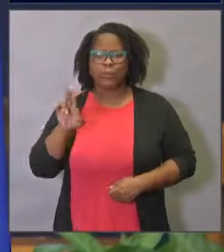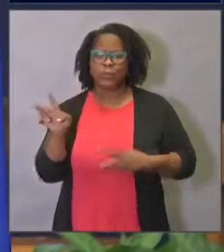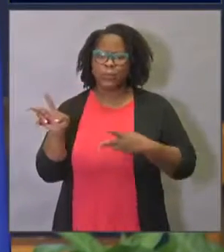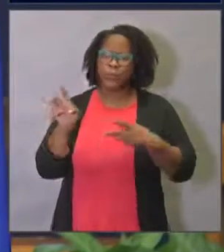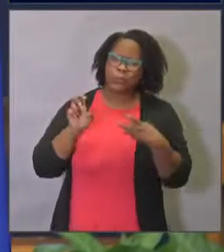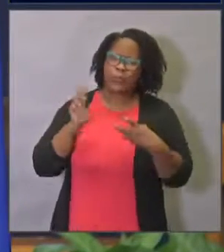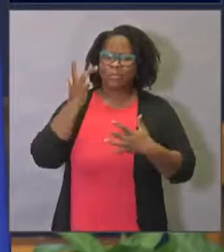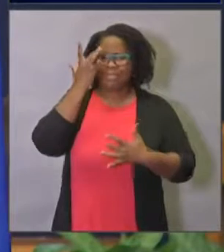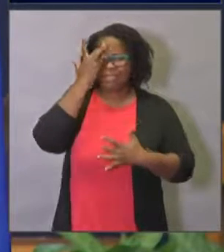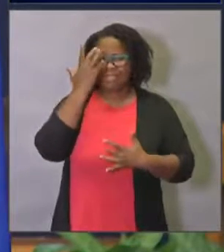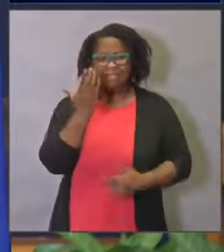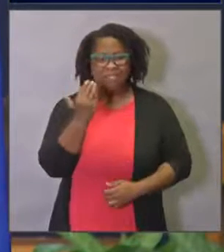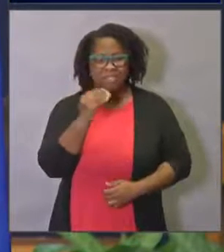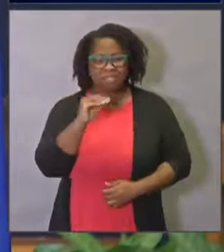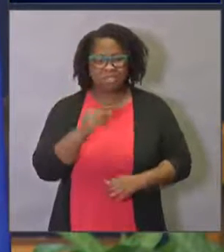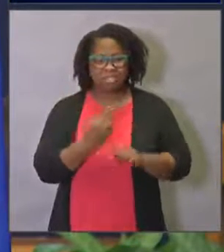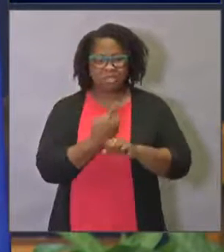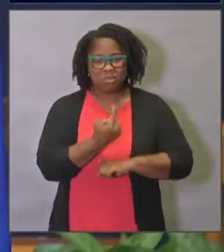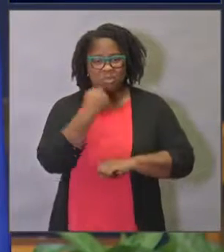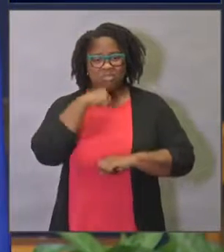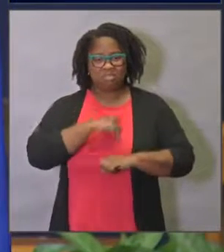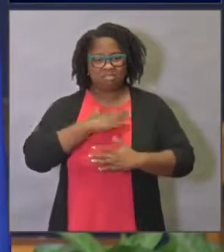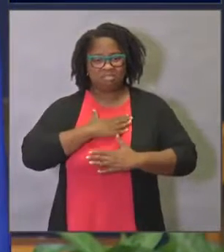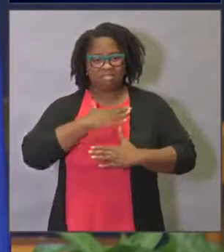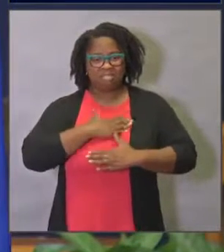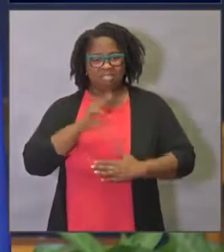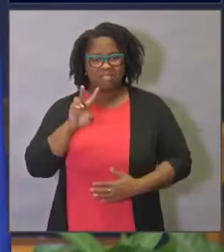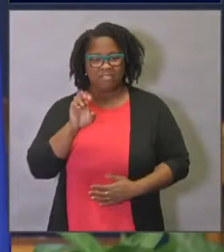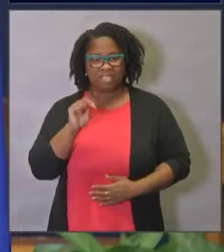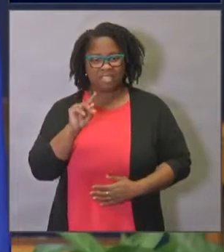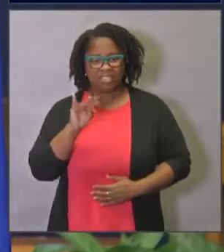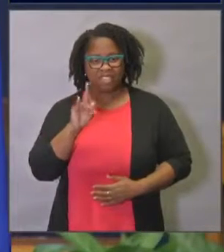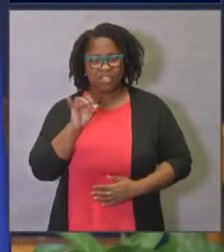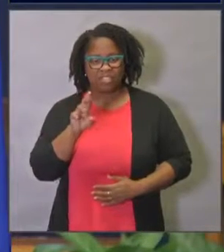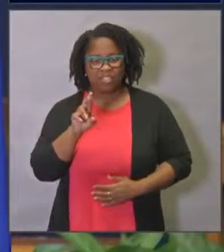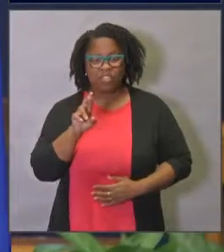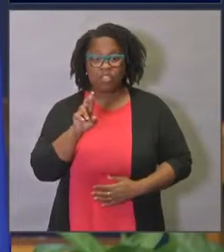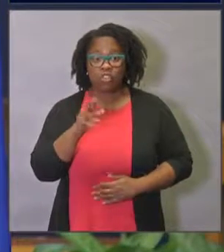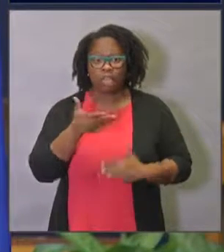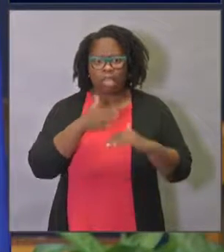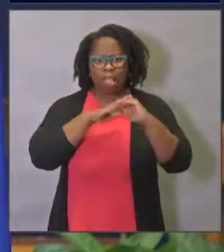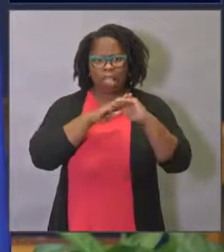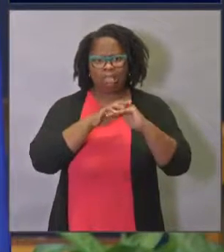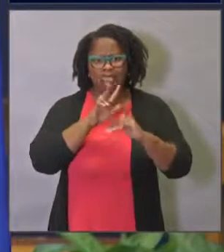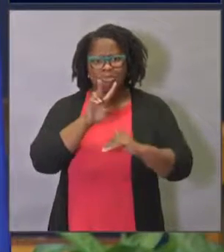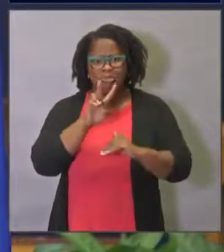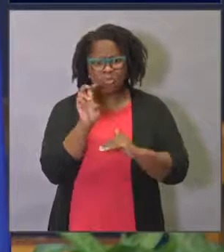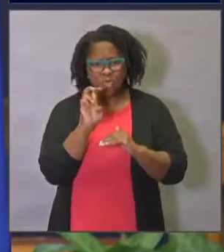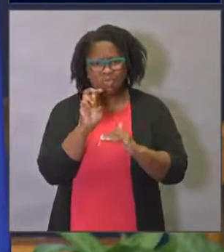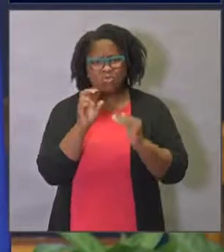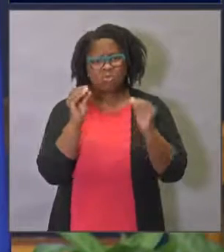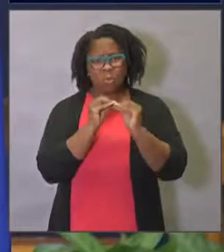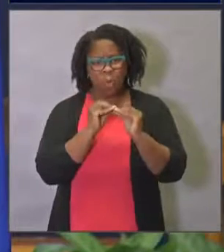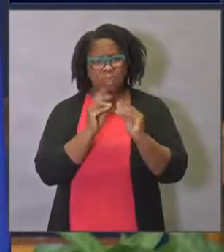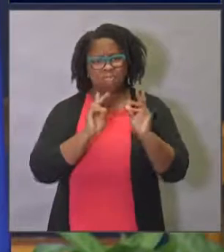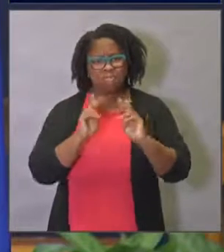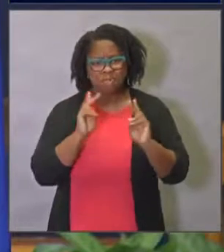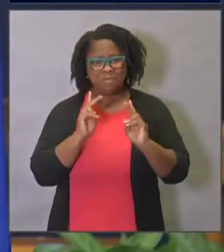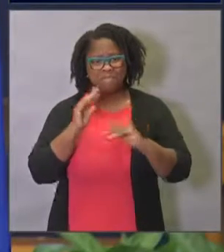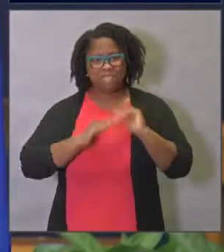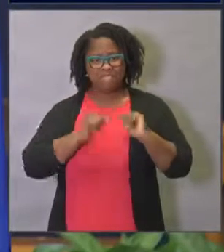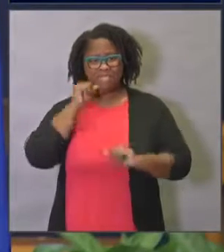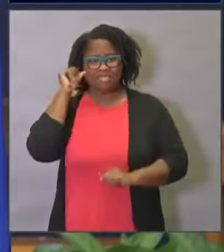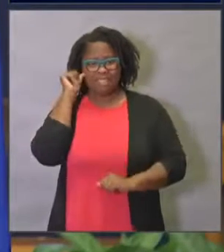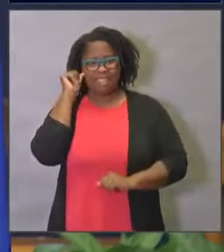are on ventilators. I believe this is another day of an increase of 200 more patients. We have investigated